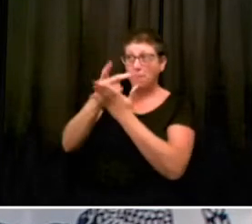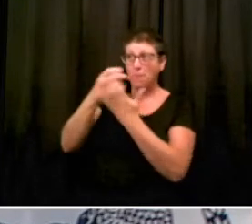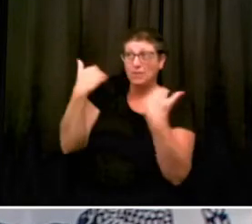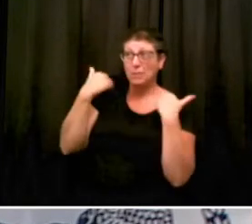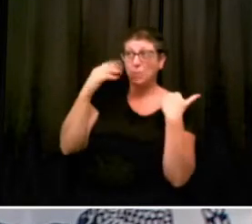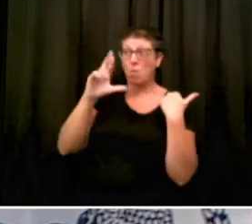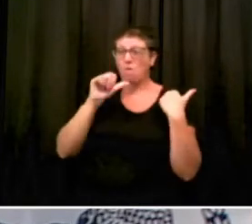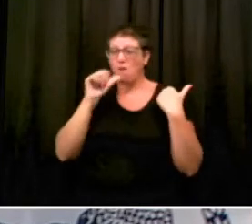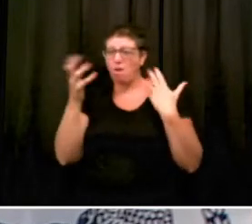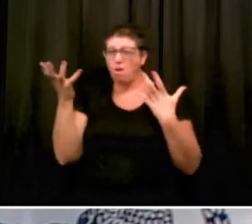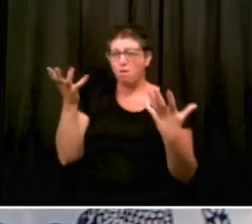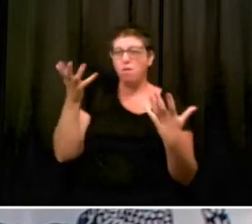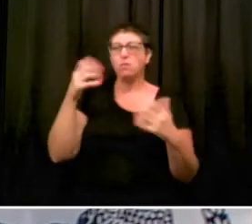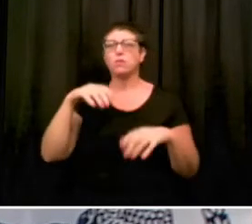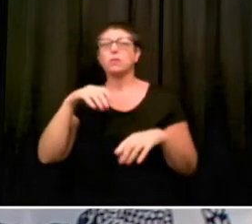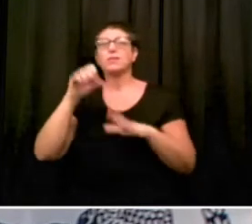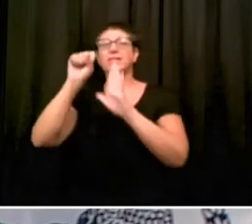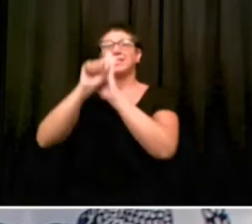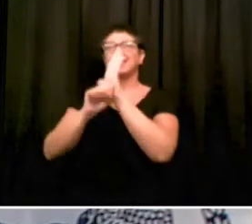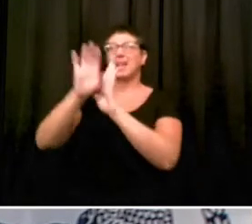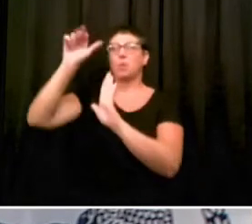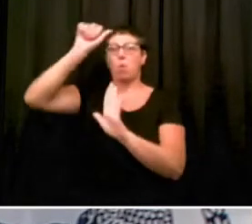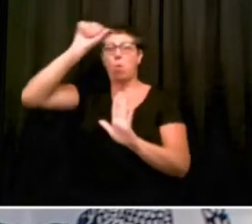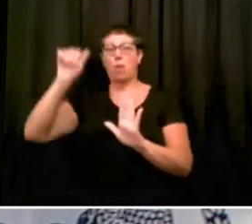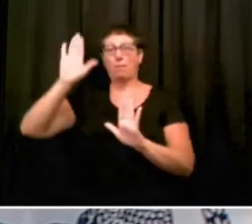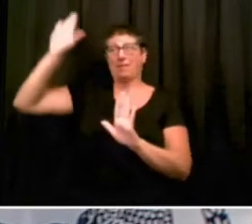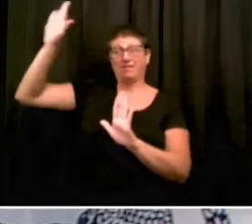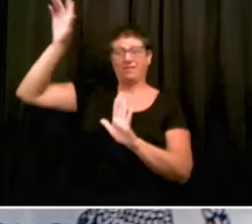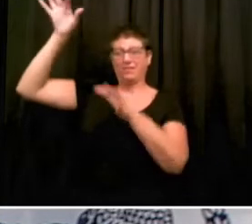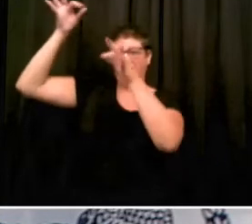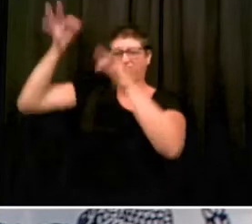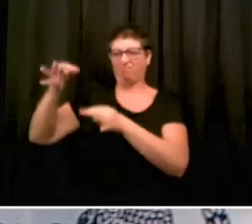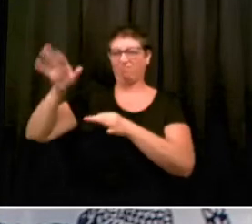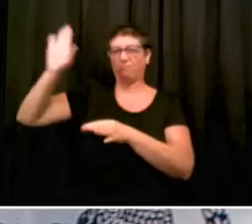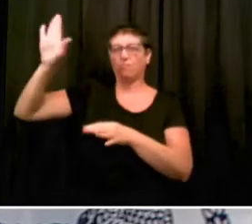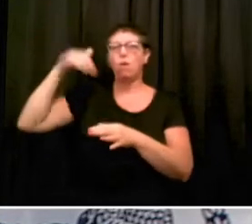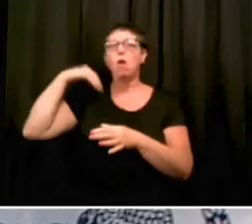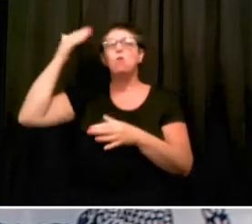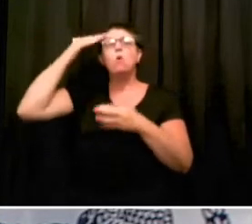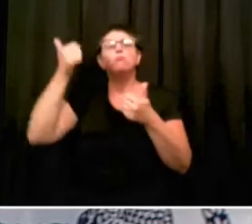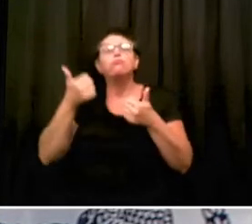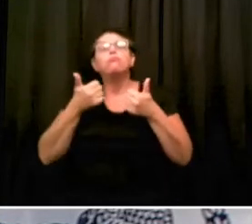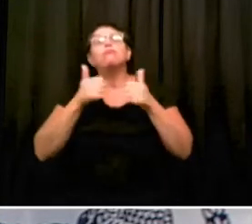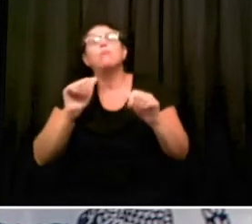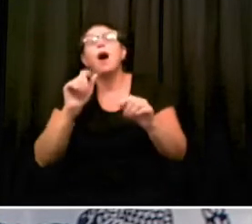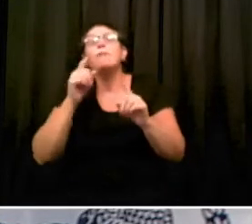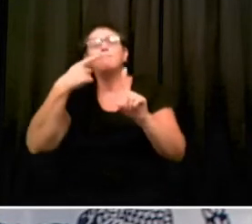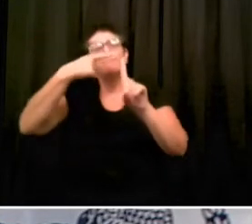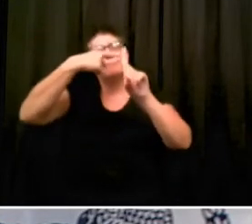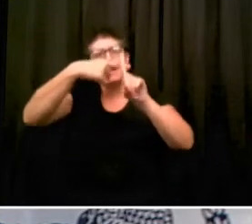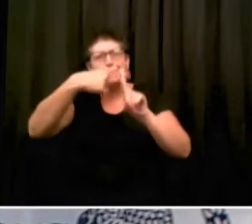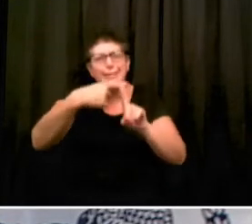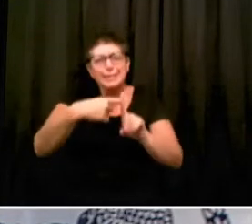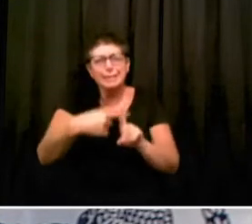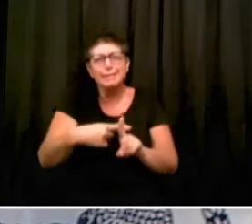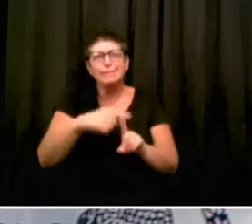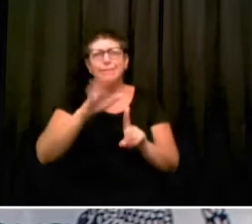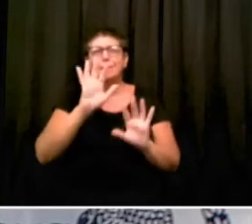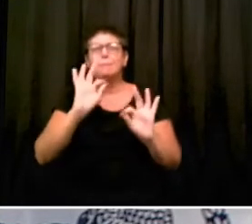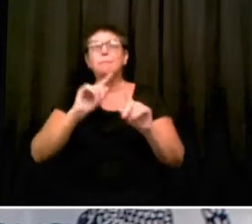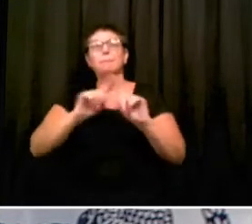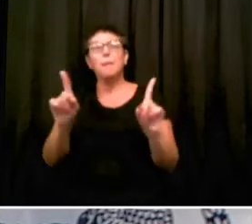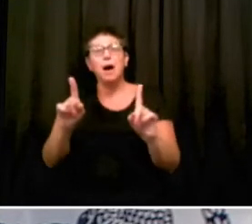timing happened to correlate exactly to the moment where we were getting ready to open school and open childcare. And we needed